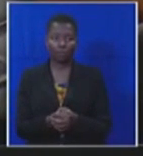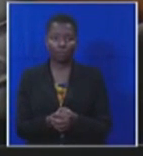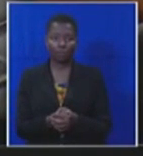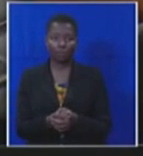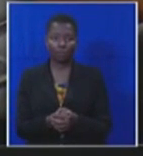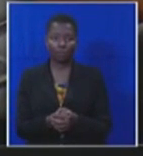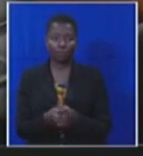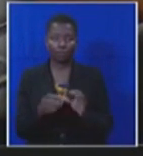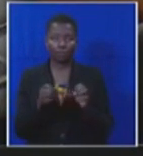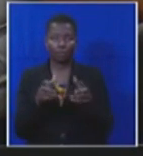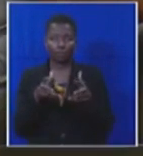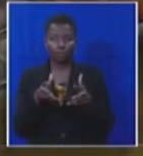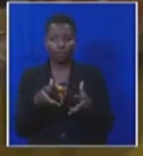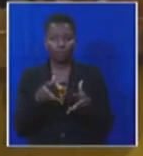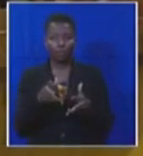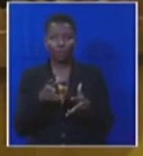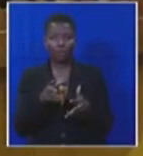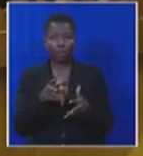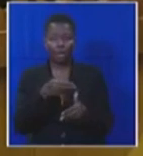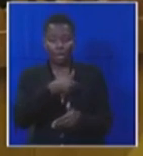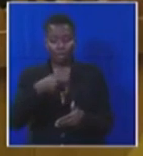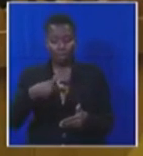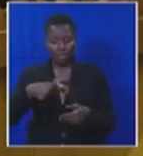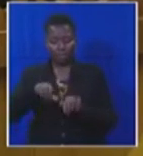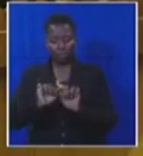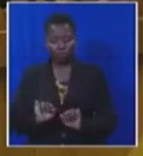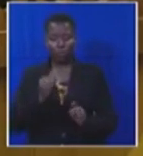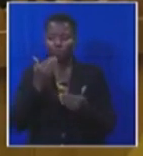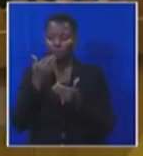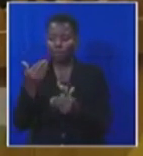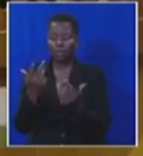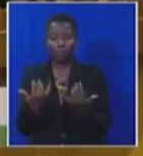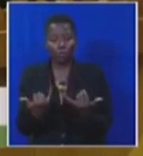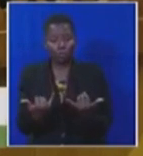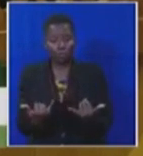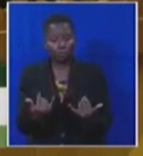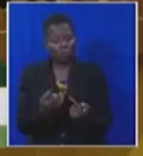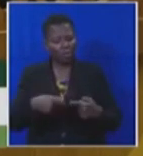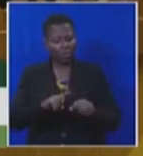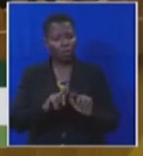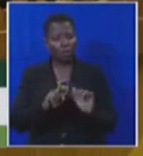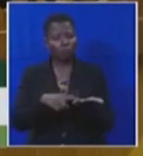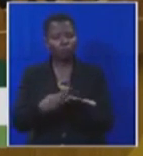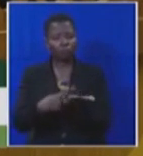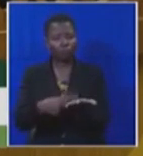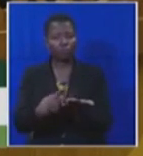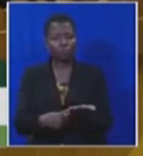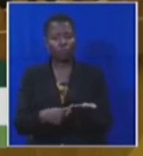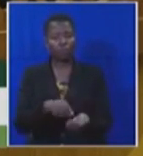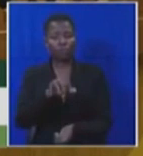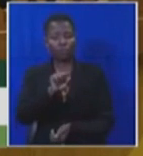Thank you, Madam Chairperson. Today, as we debate the state of the nation, we stand